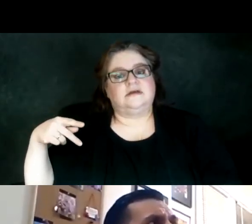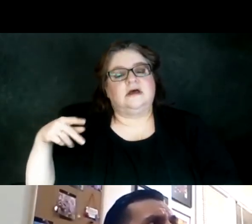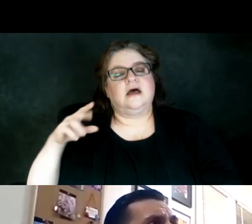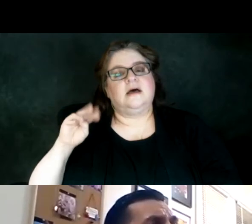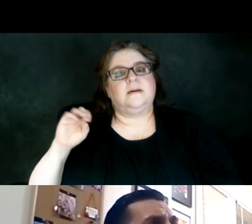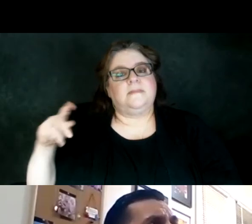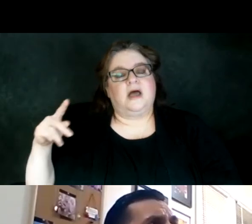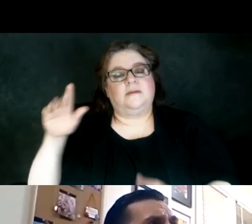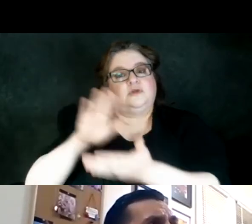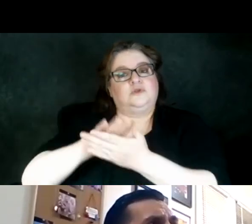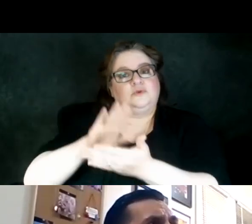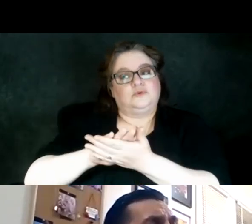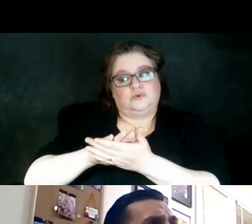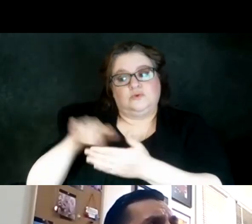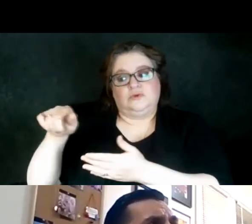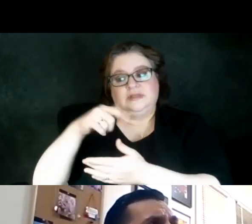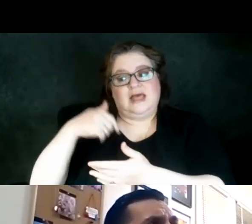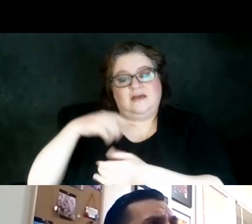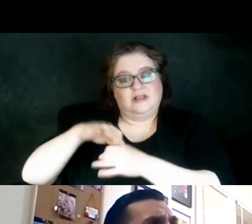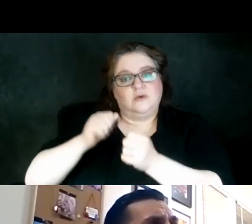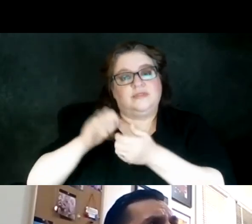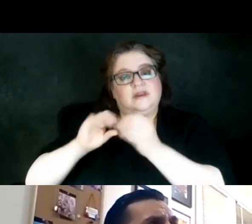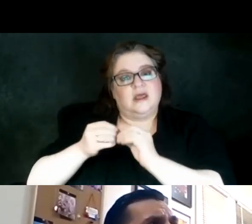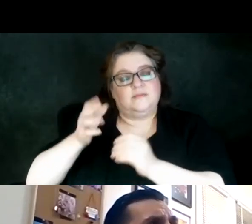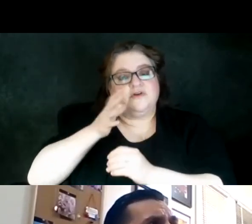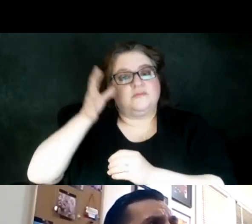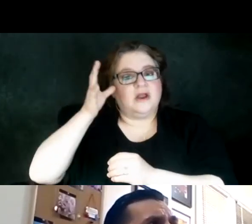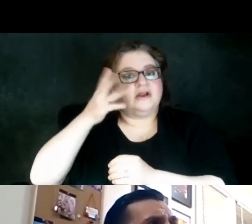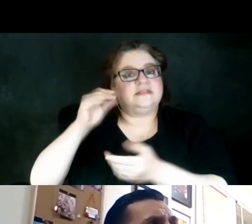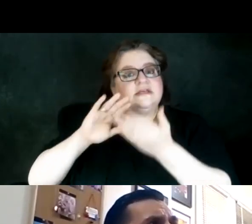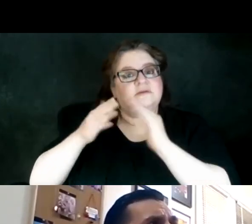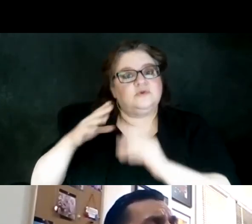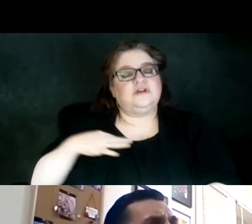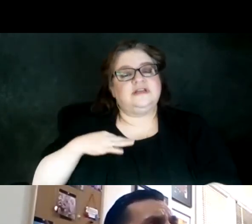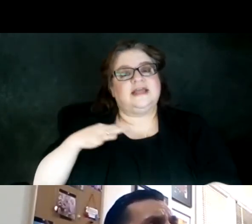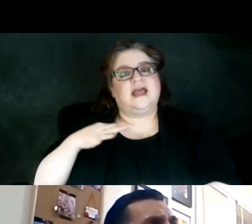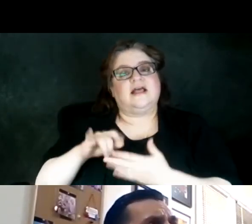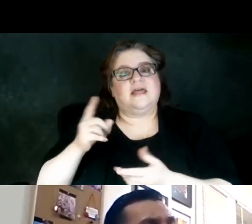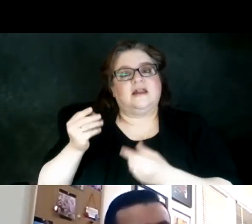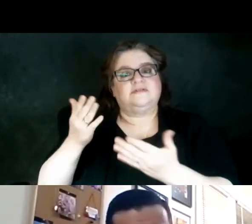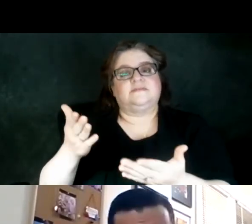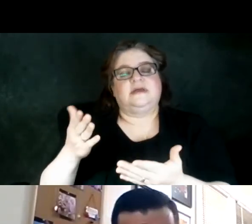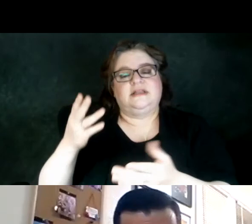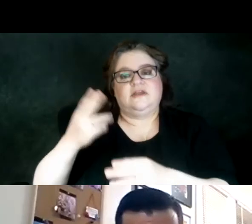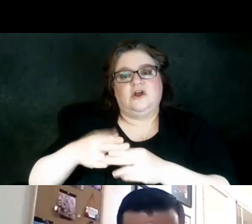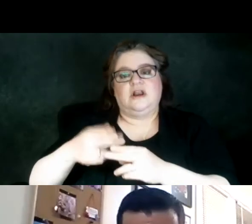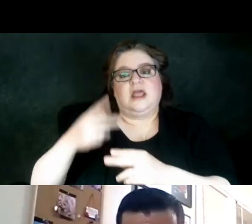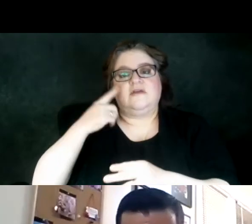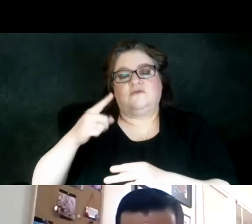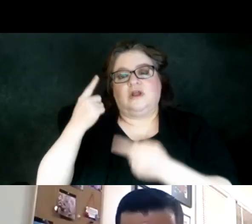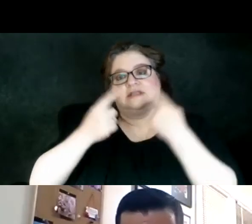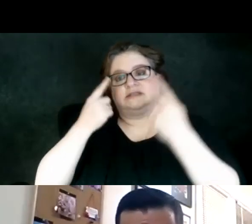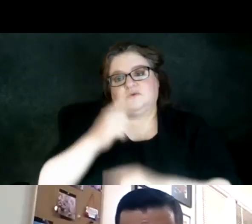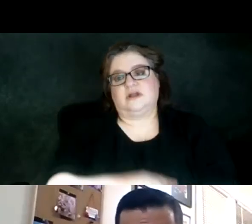that are hosting elections with the number of parent as well as community candidates that have submitted their names for